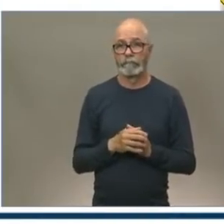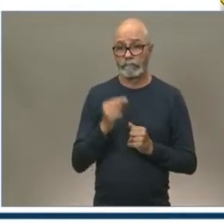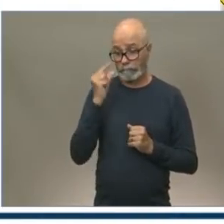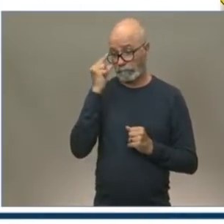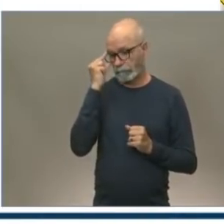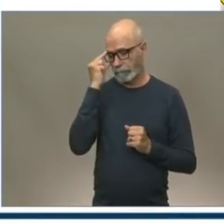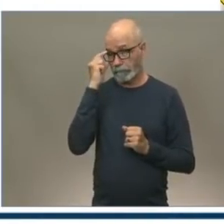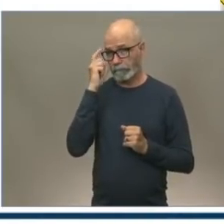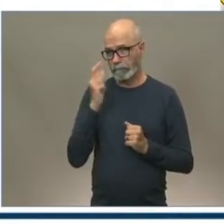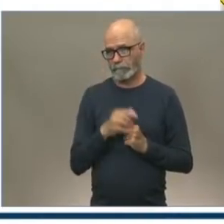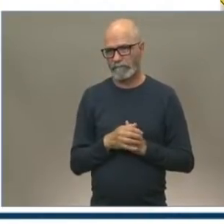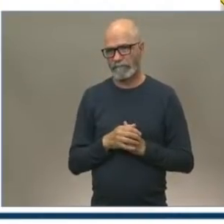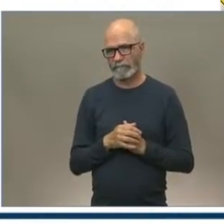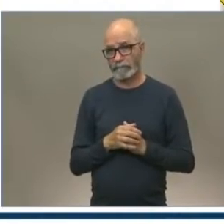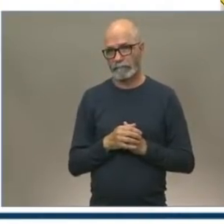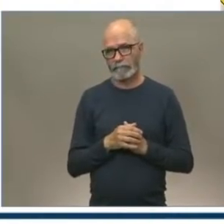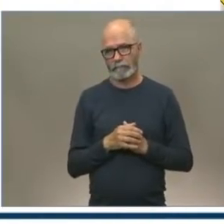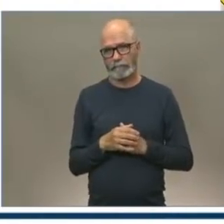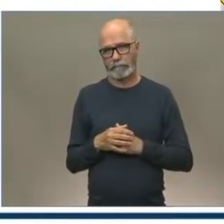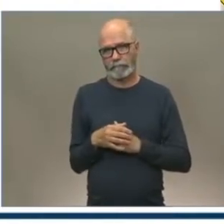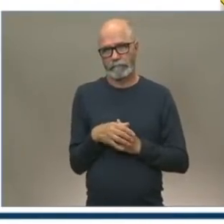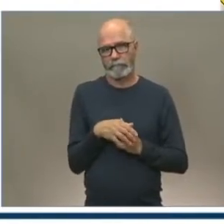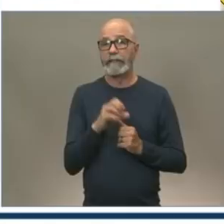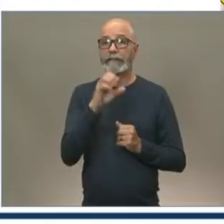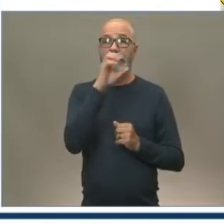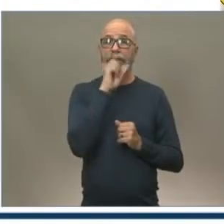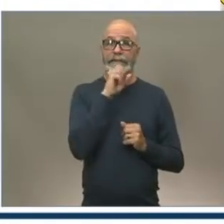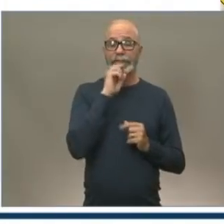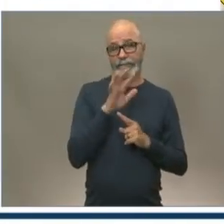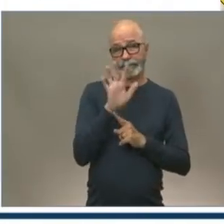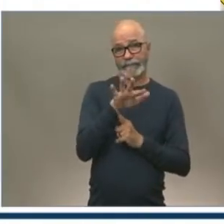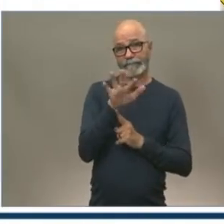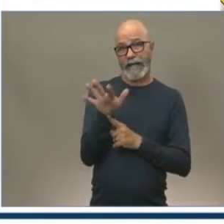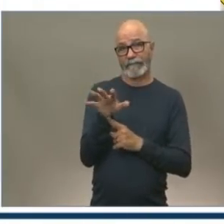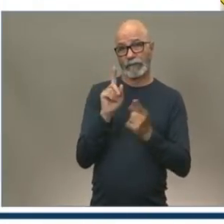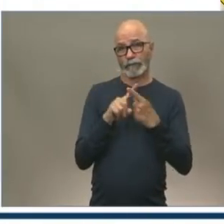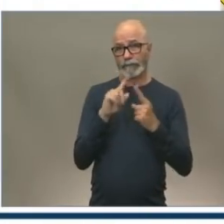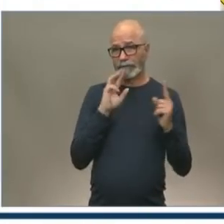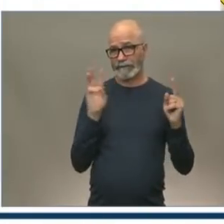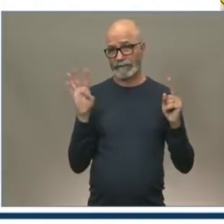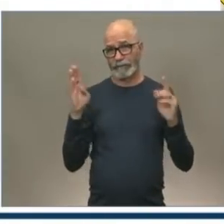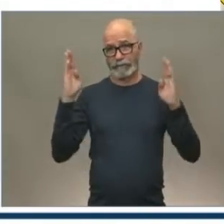note, because again, the 55 age group will be the next one that's eligible